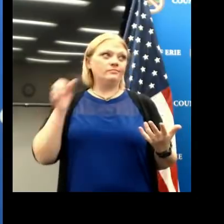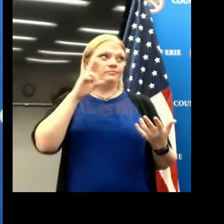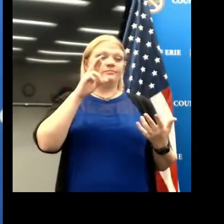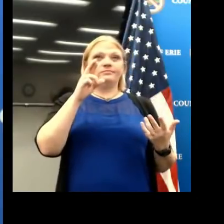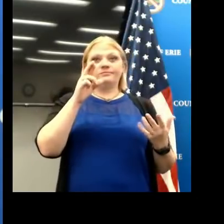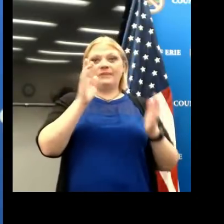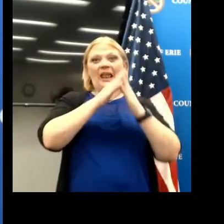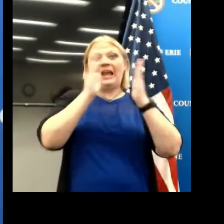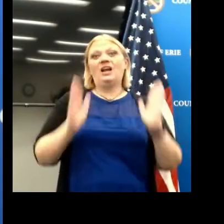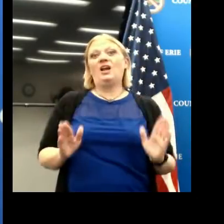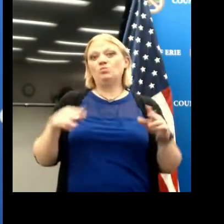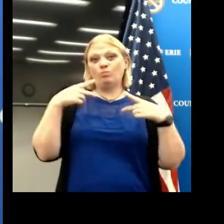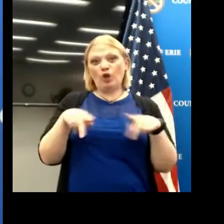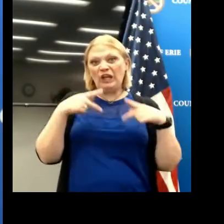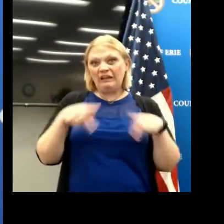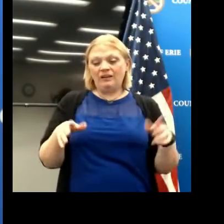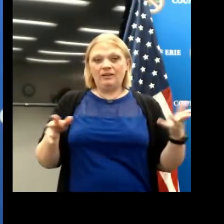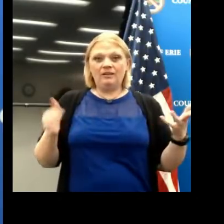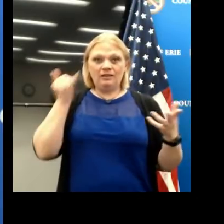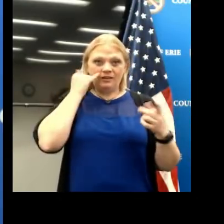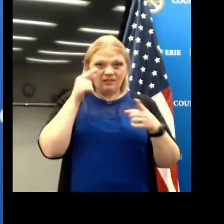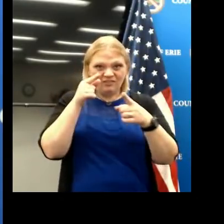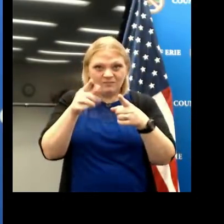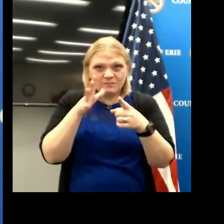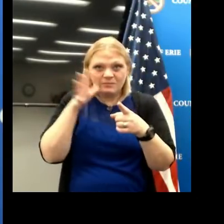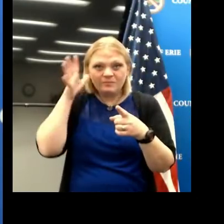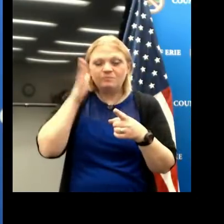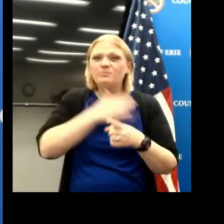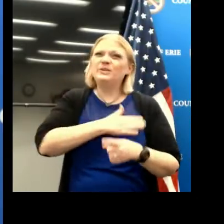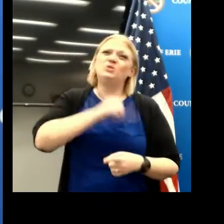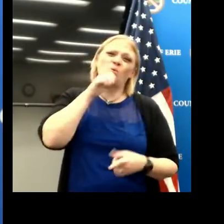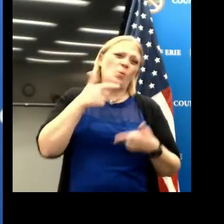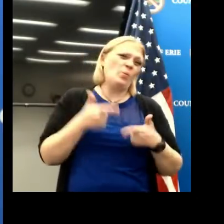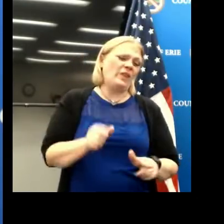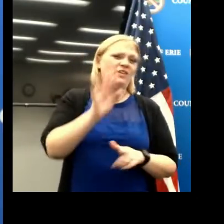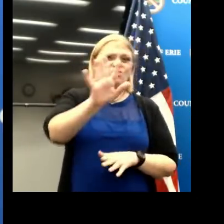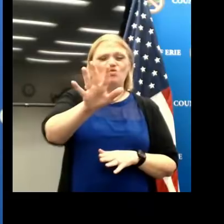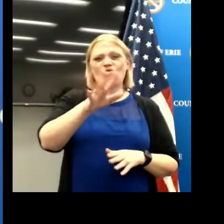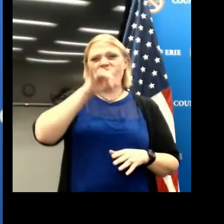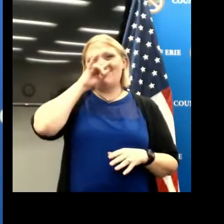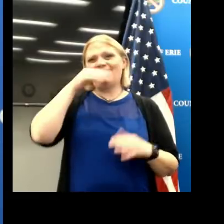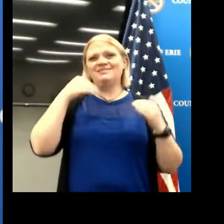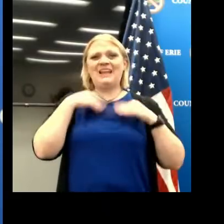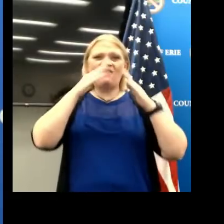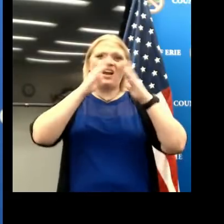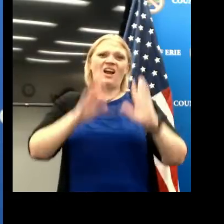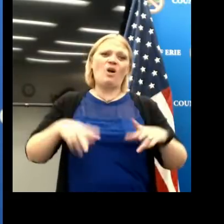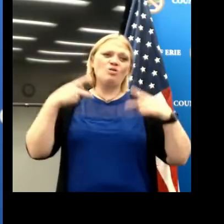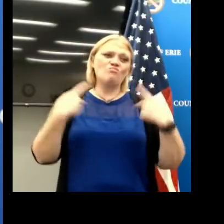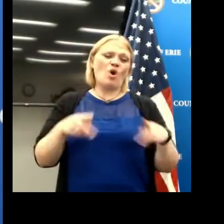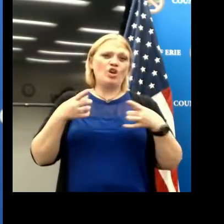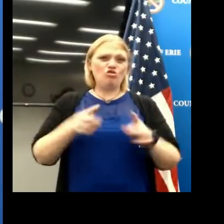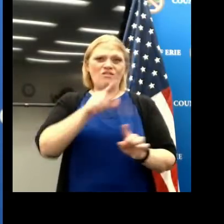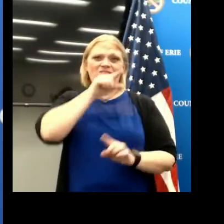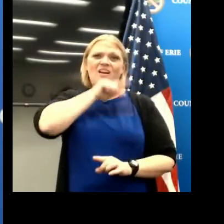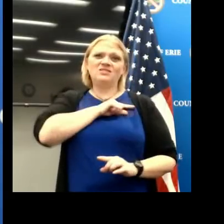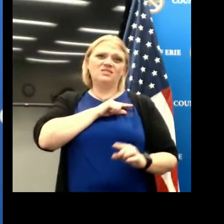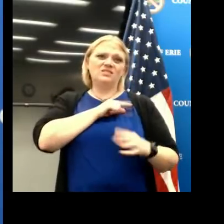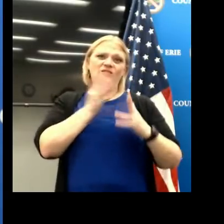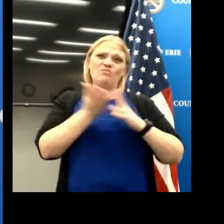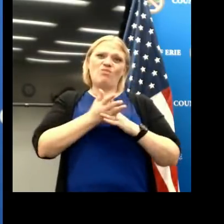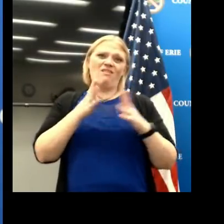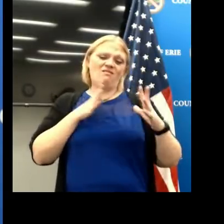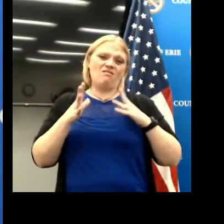going to house parties. If you're a parent, please do not let your kids have a house party during the Thanksgiving holiday. This